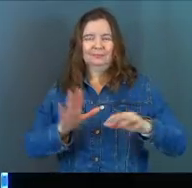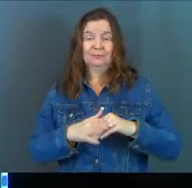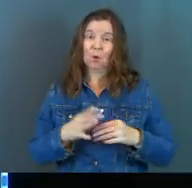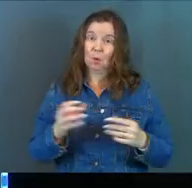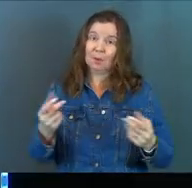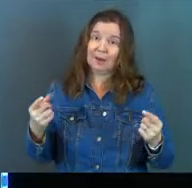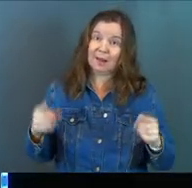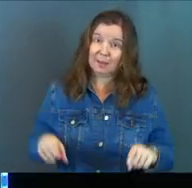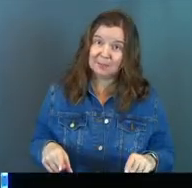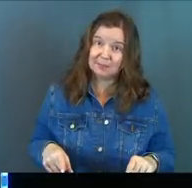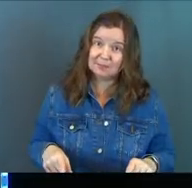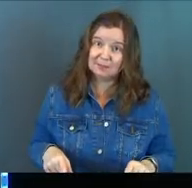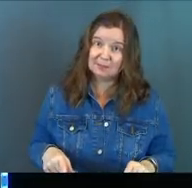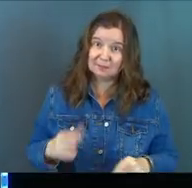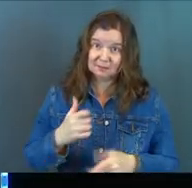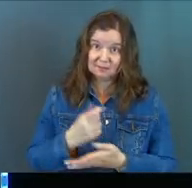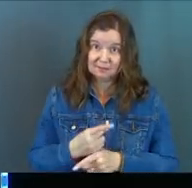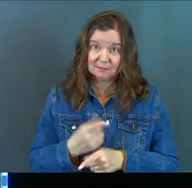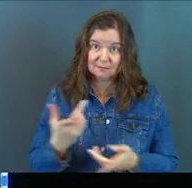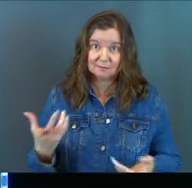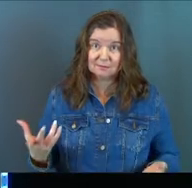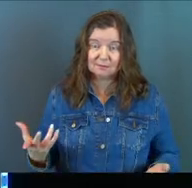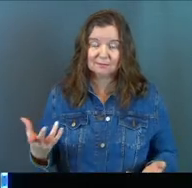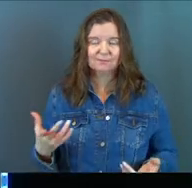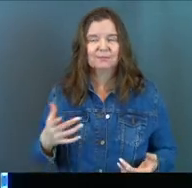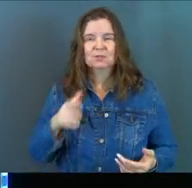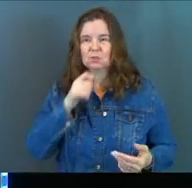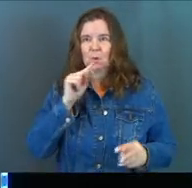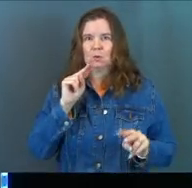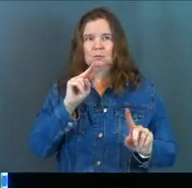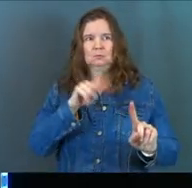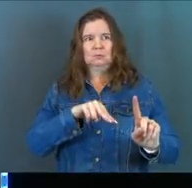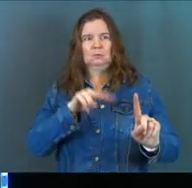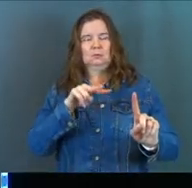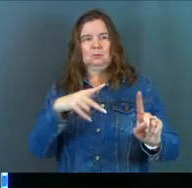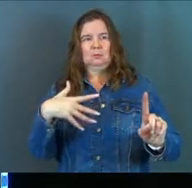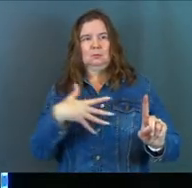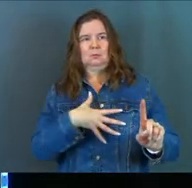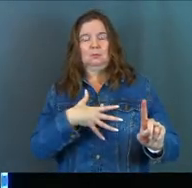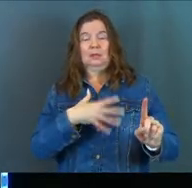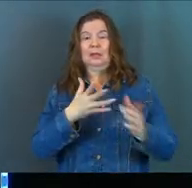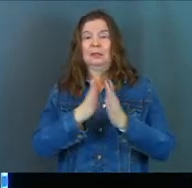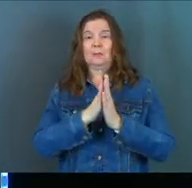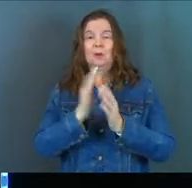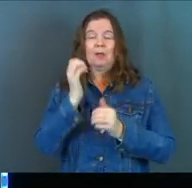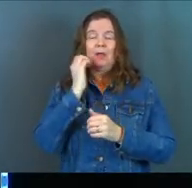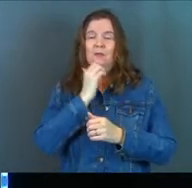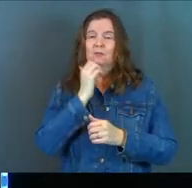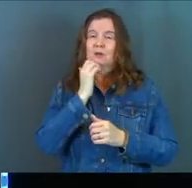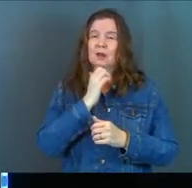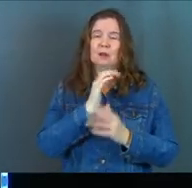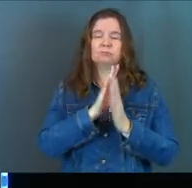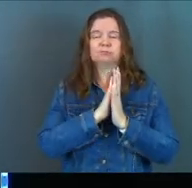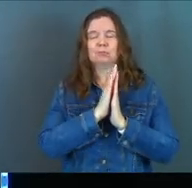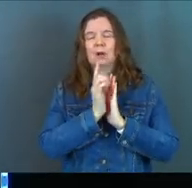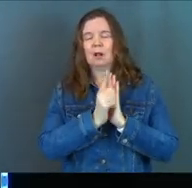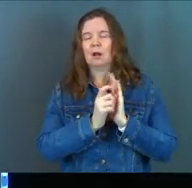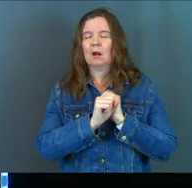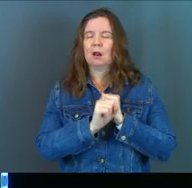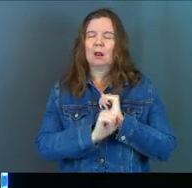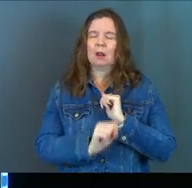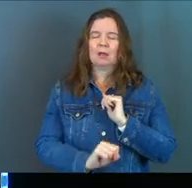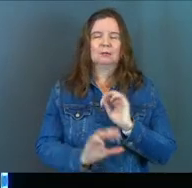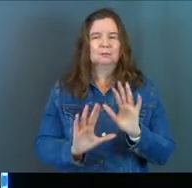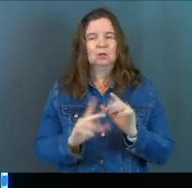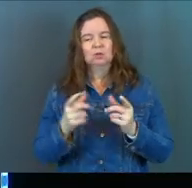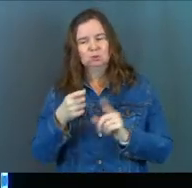Oh, it happens. Amen? Don't get intimidated by the people who pray every single day. You just do you for